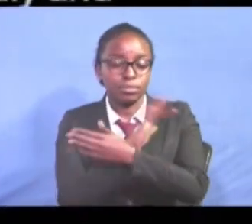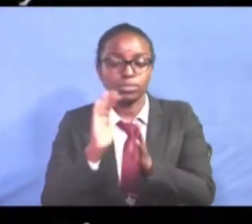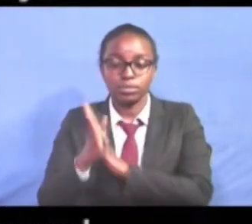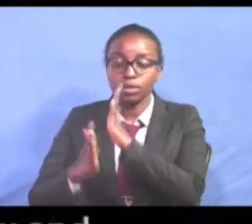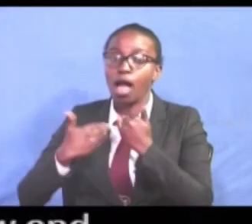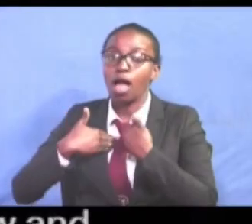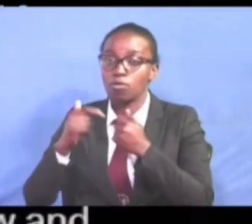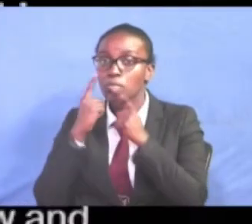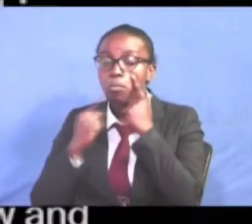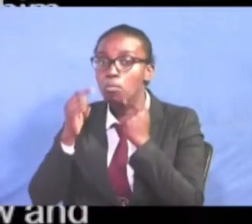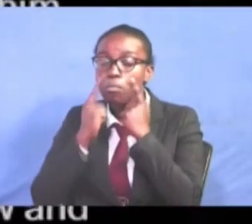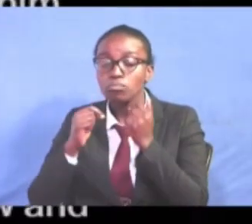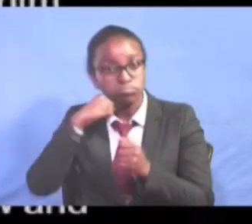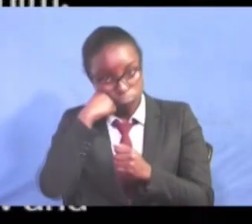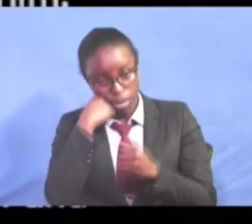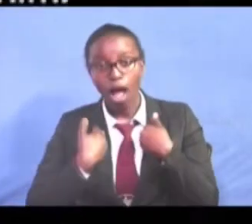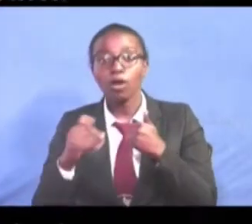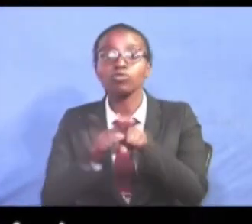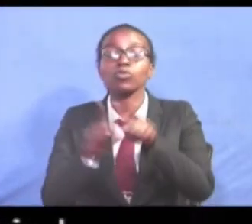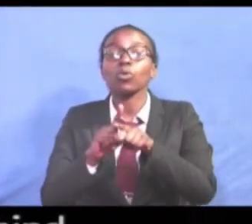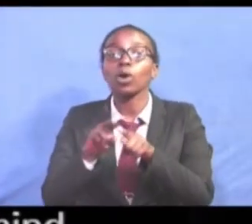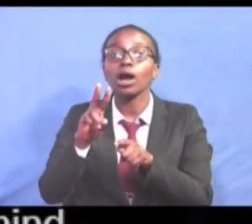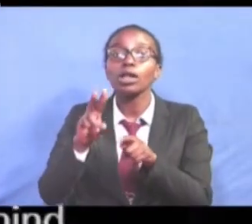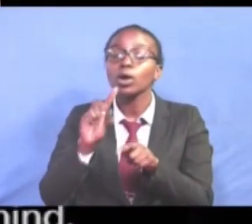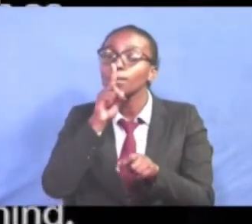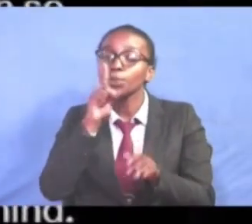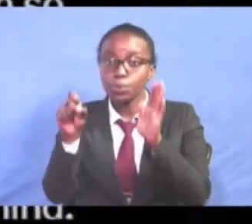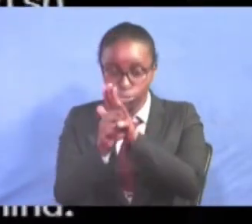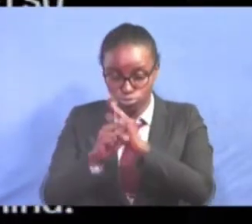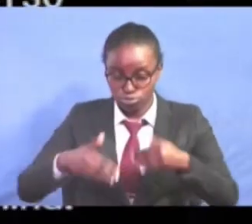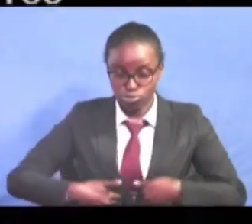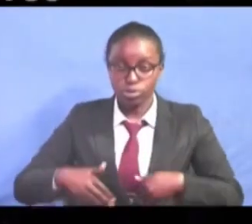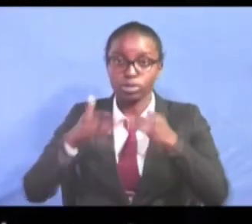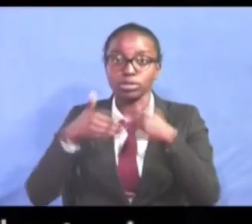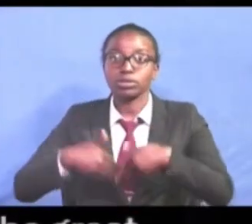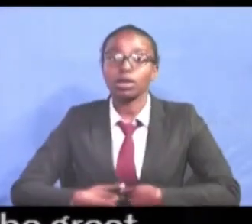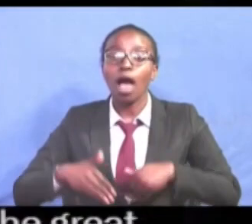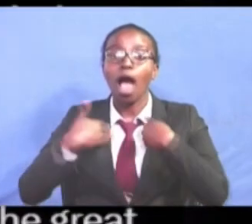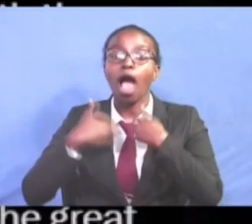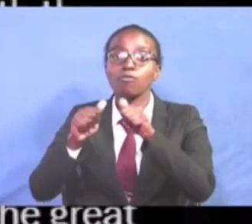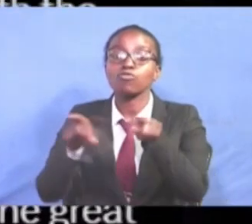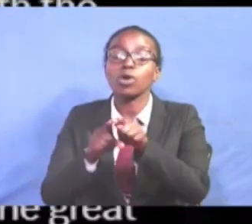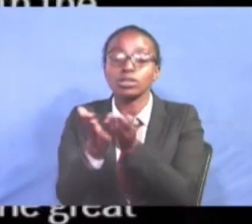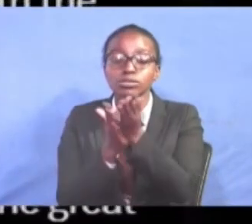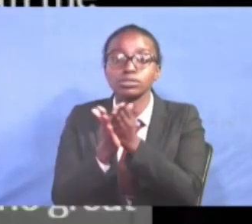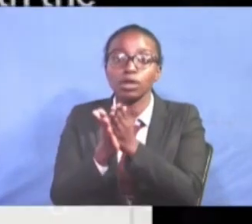He described Kabuga as a vibrant and promising young leader whose commitment to serving the people of Kiambu was